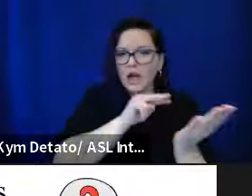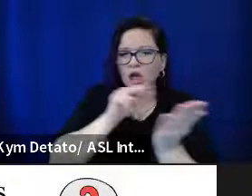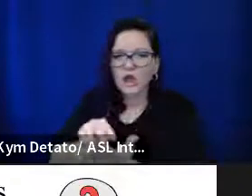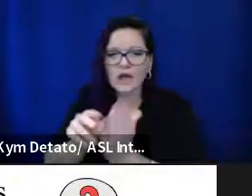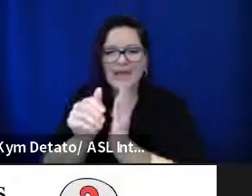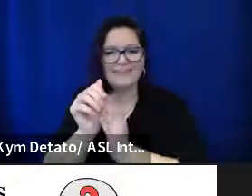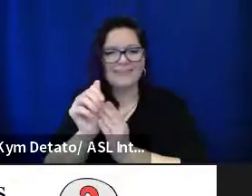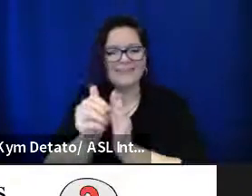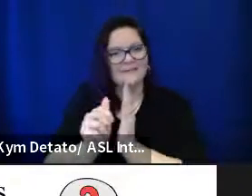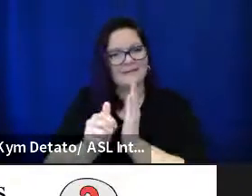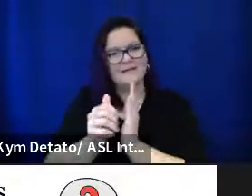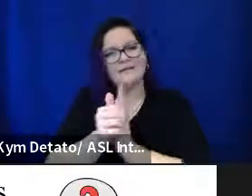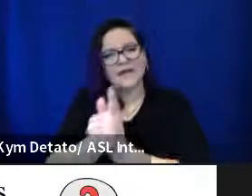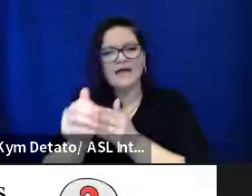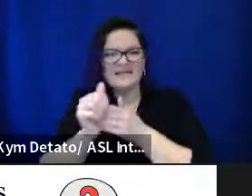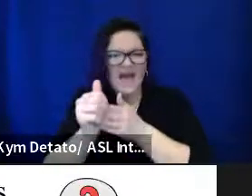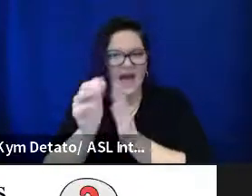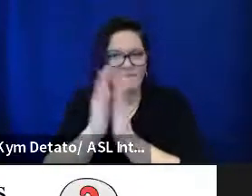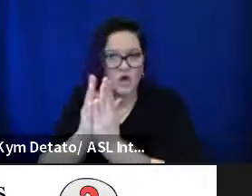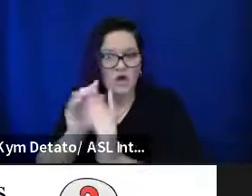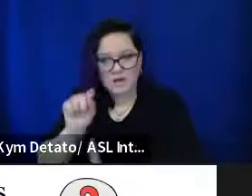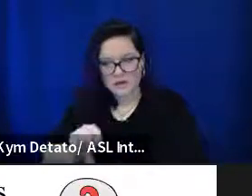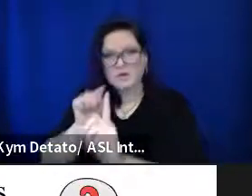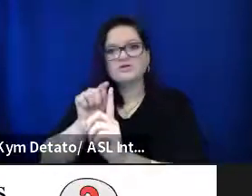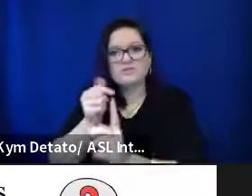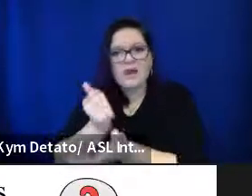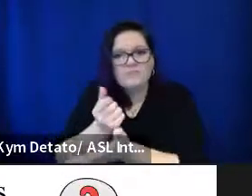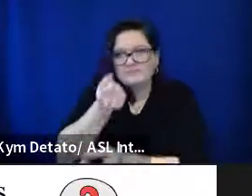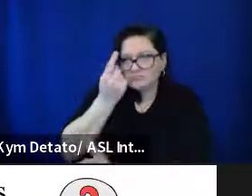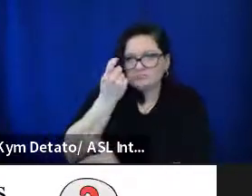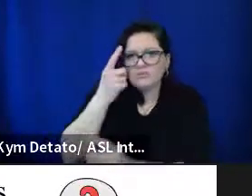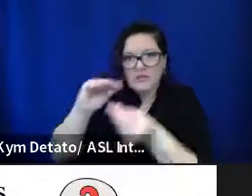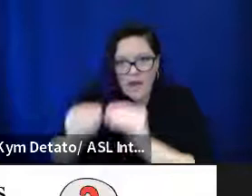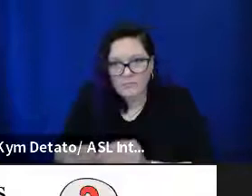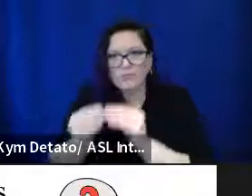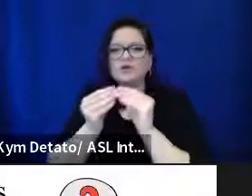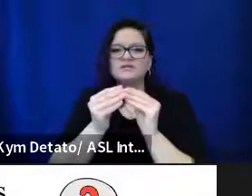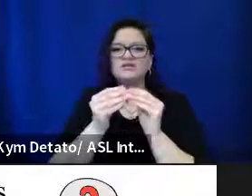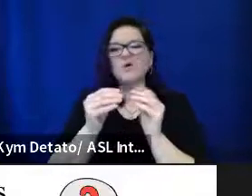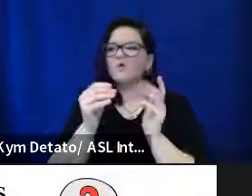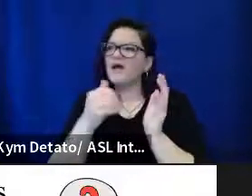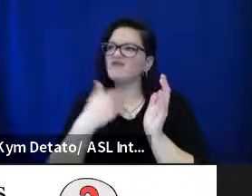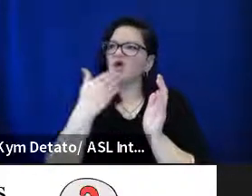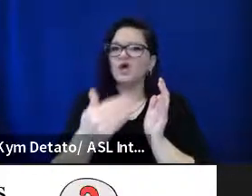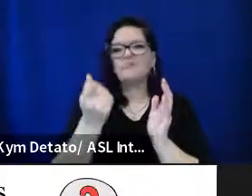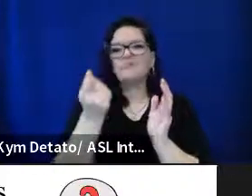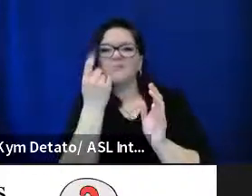budget and your match dollars, it would be really important for you to have a look at this to have a picture of how much things will